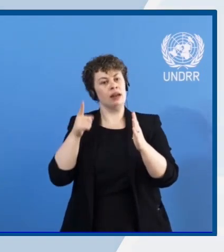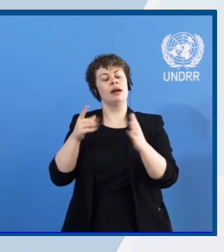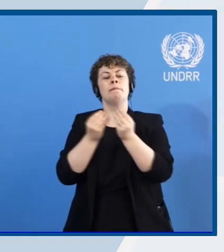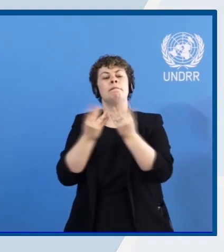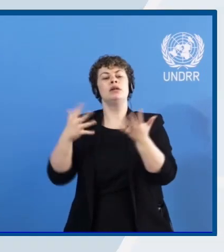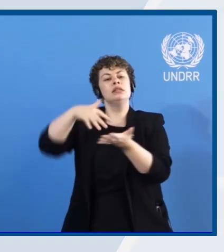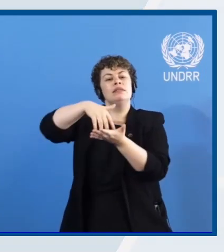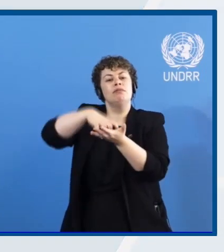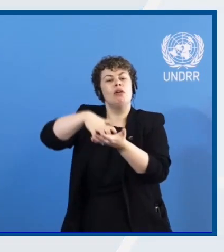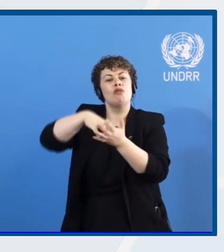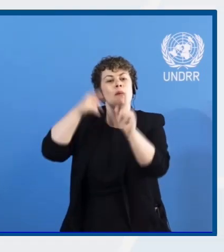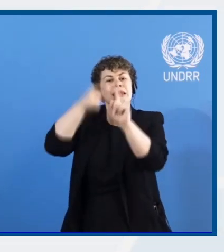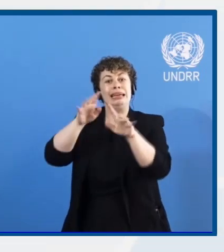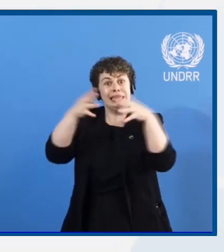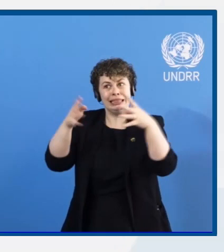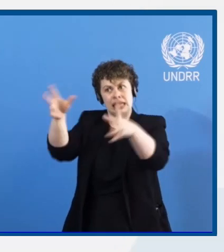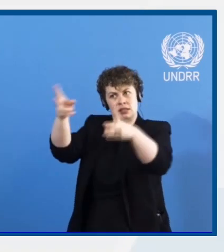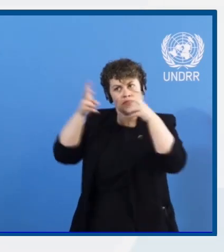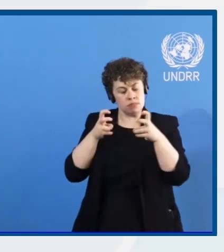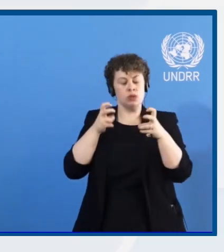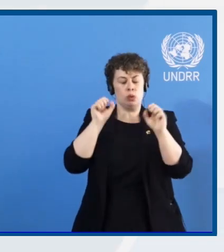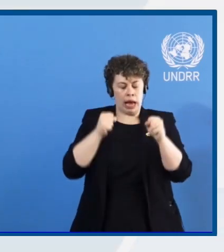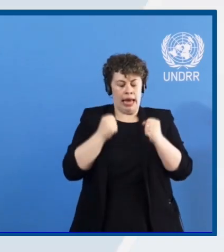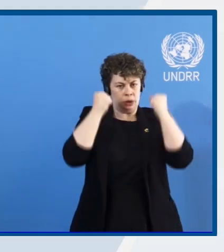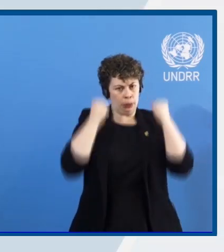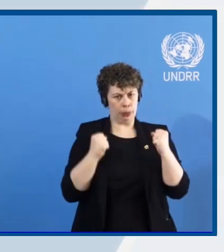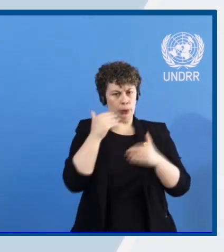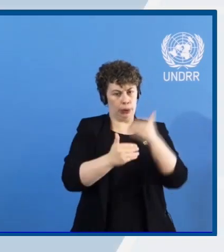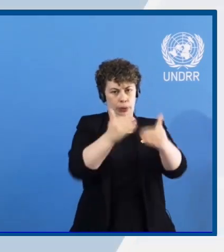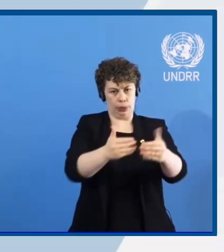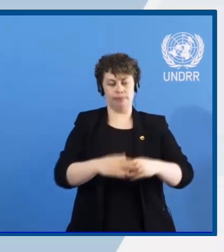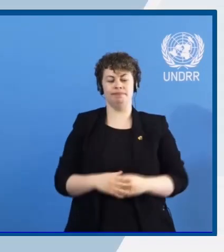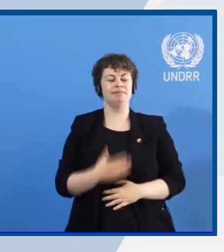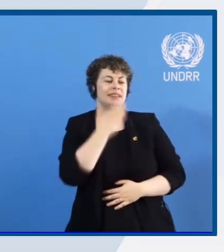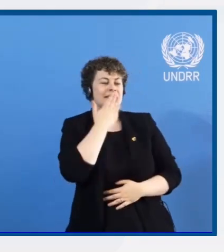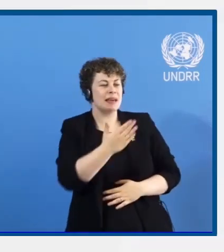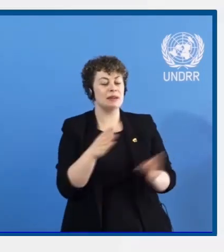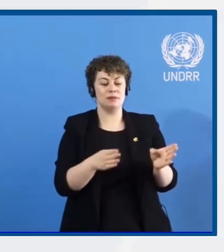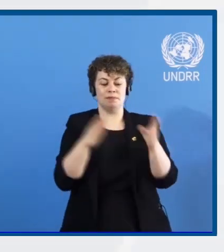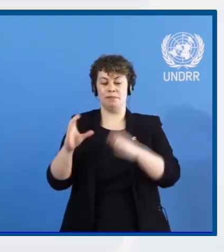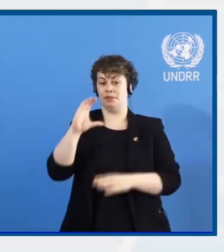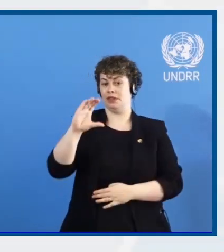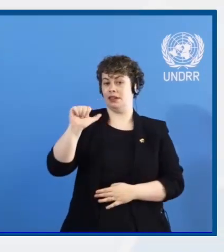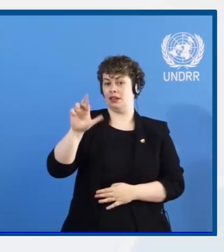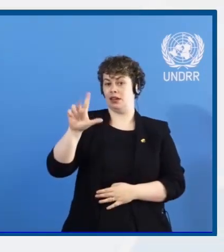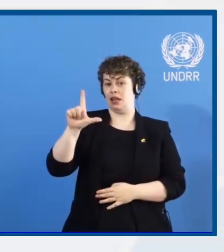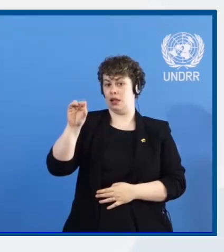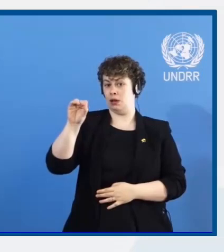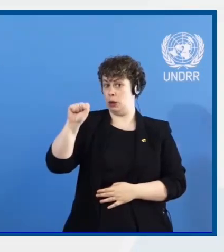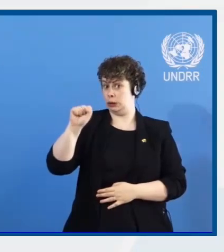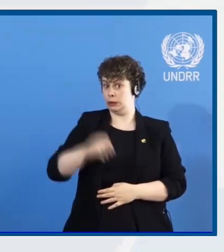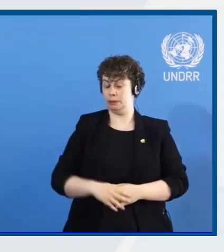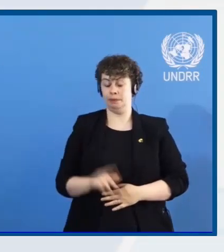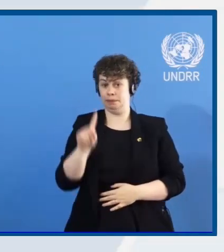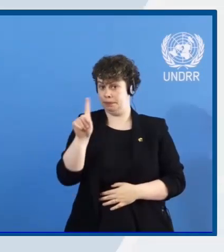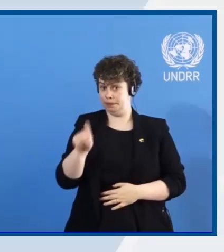to address this challenge. Thank you. Thanks, Nadine. Carlos, un par de palabras. Sí,